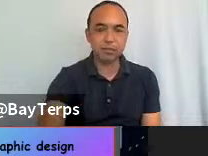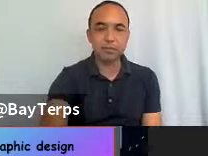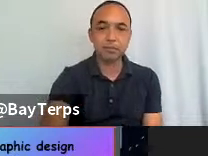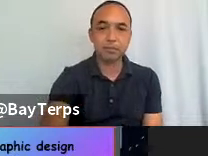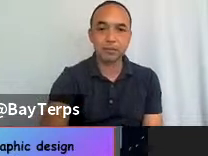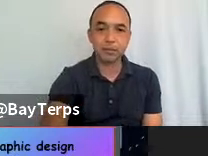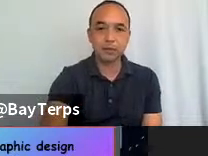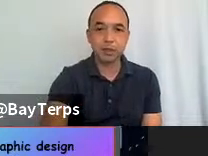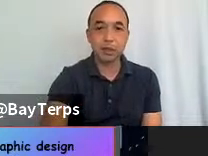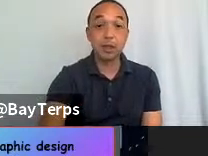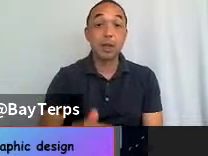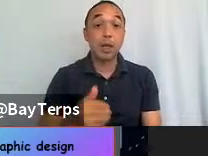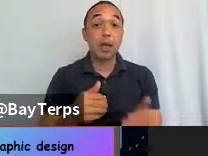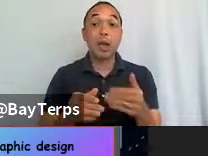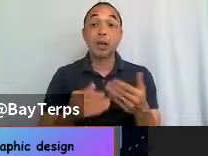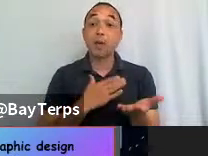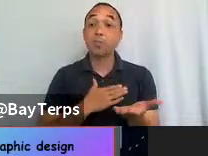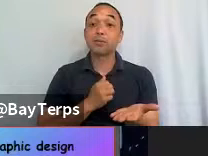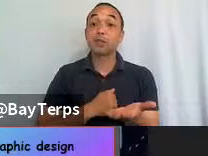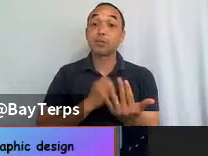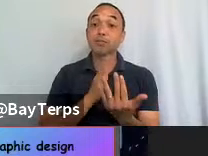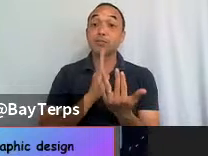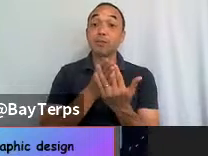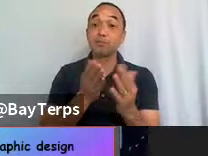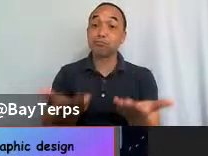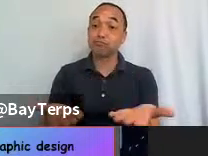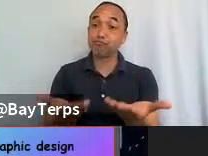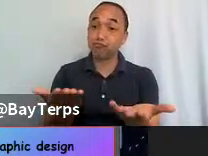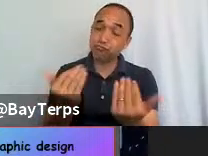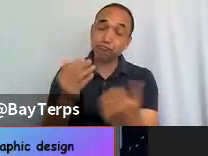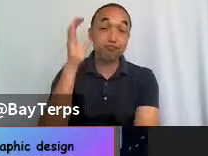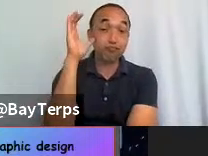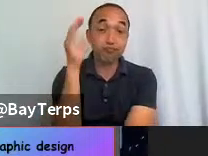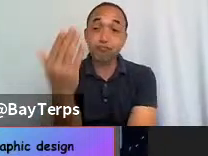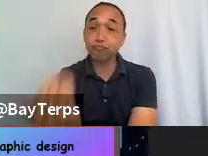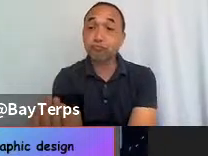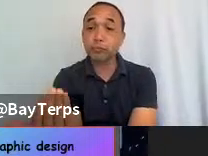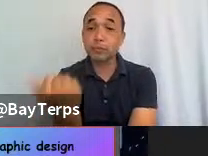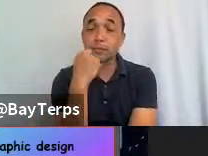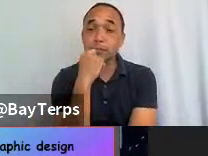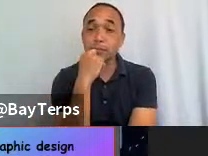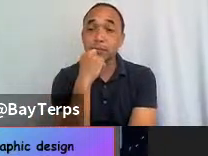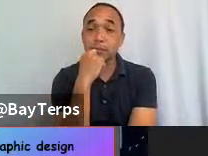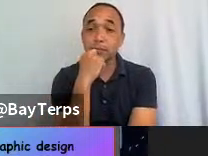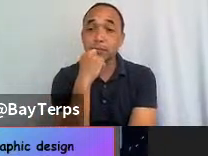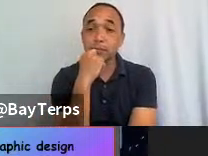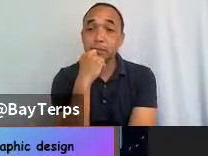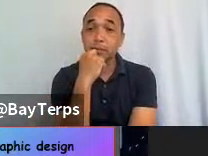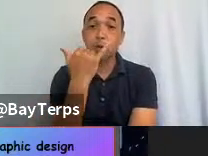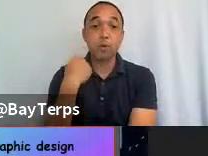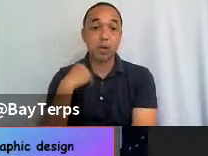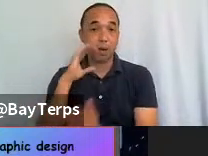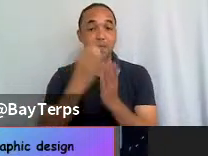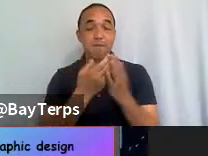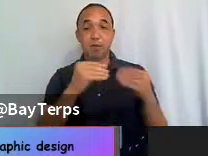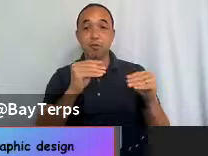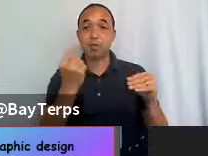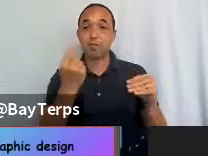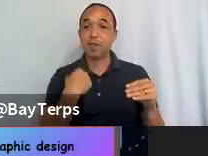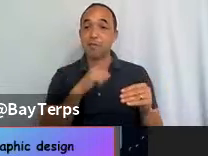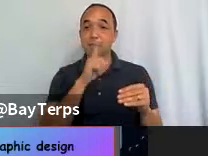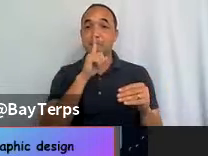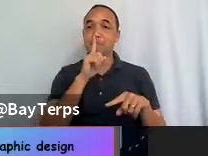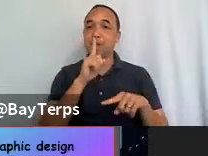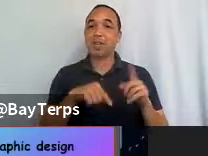Anyway, please, Riley, I interrupted. I'm ready to listen and take in all this information. I'm actually photoshopping something right now that I can't talk about, but I'm